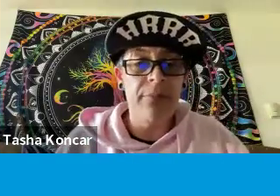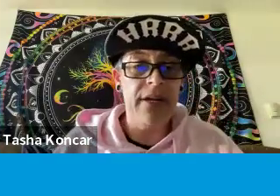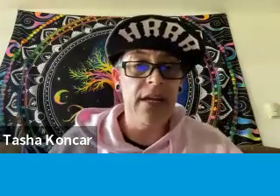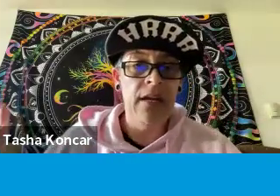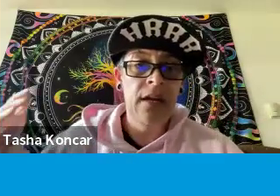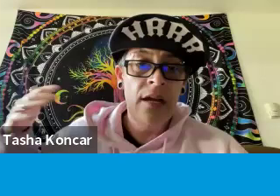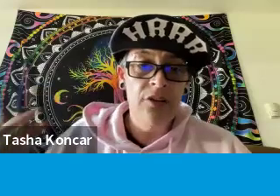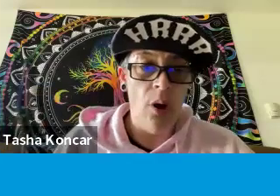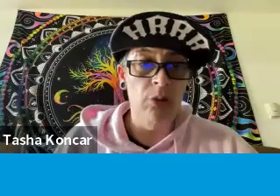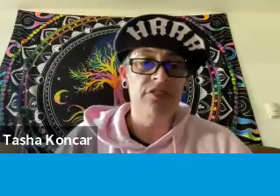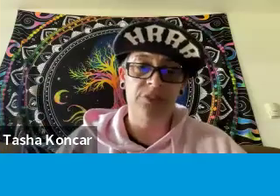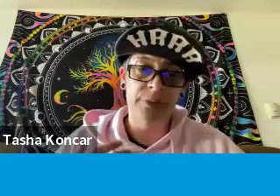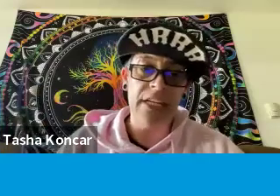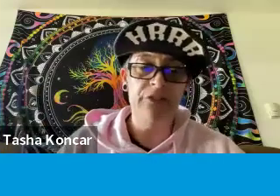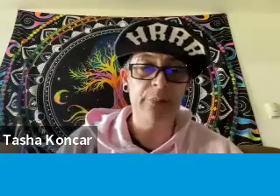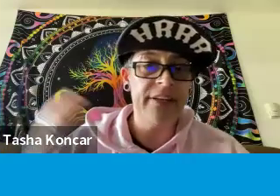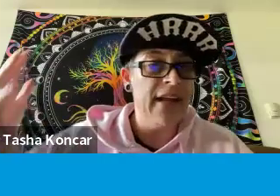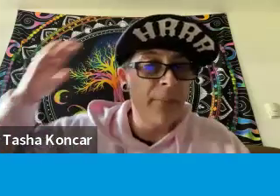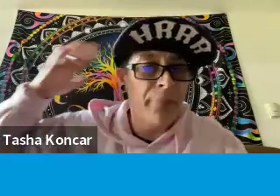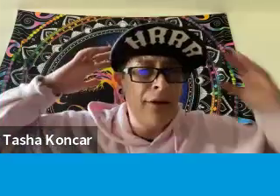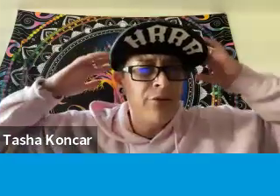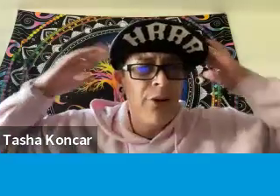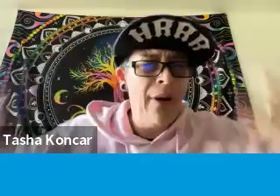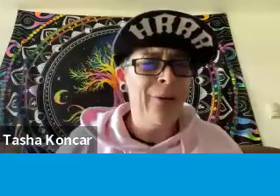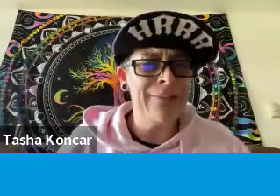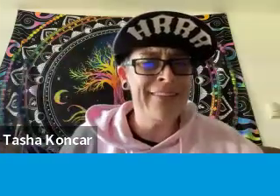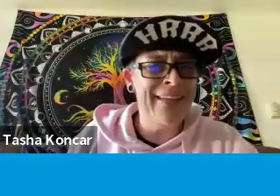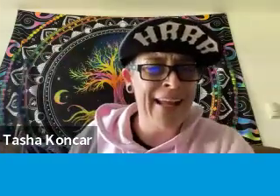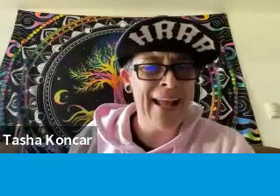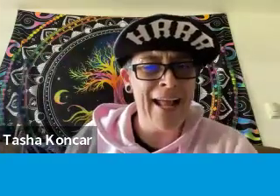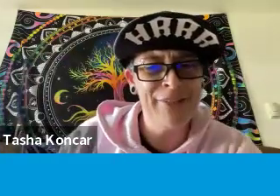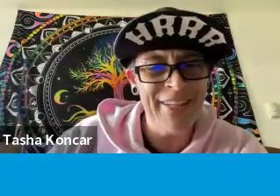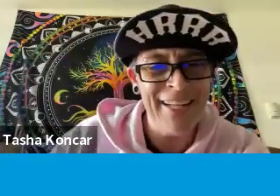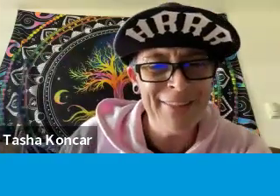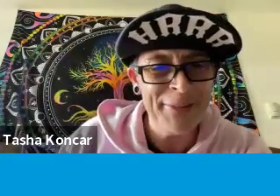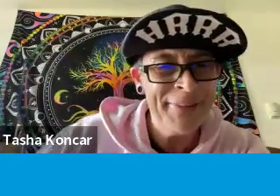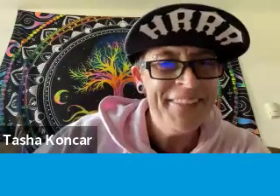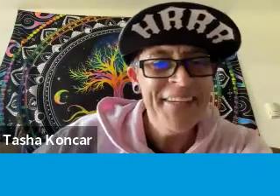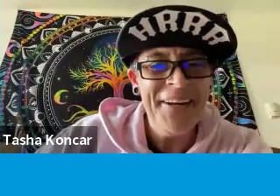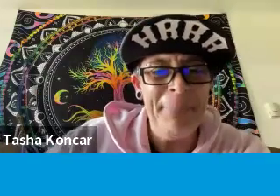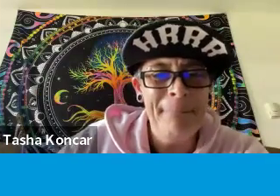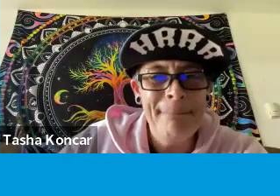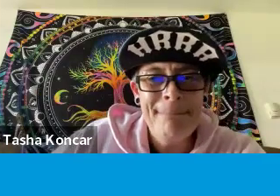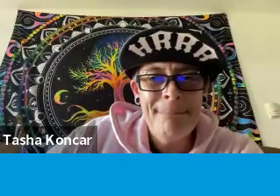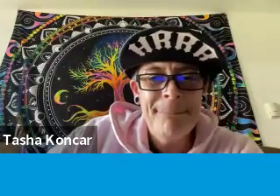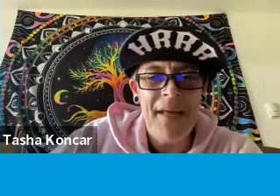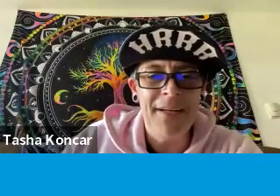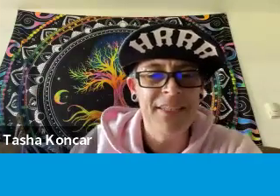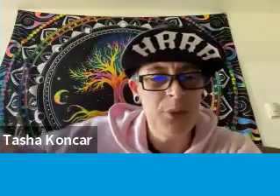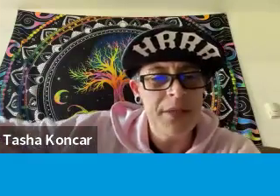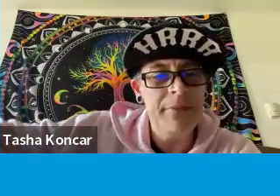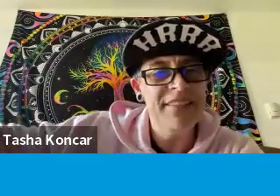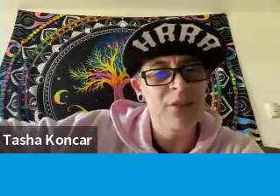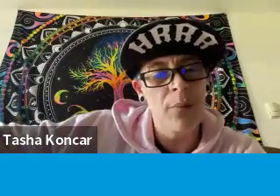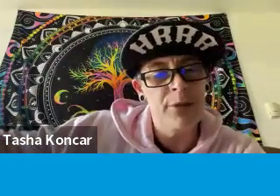so everybody knows. So thank you for bringing that up. I don't know how else to answer that. So yeah,